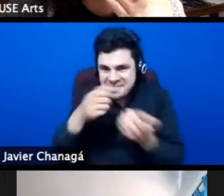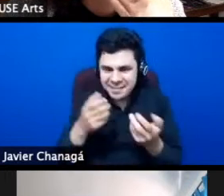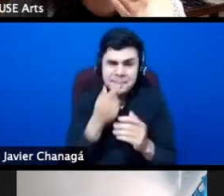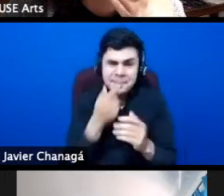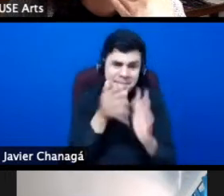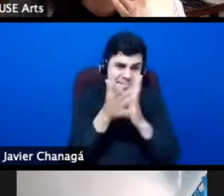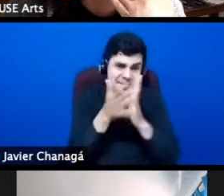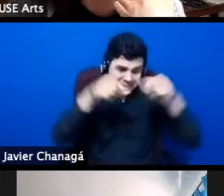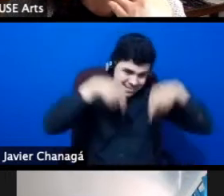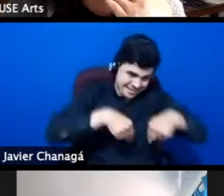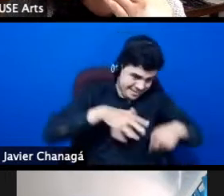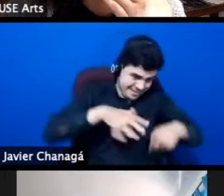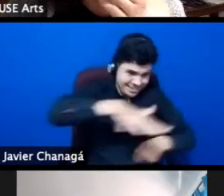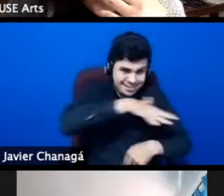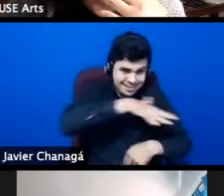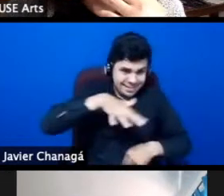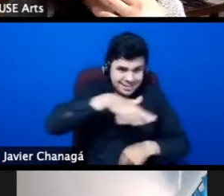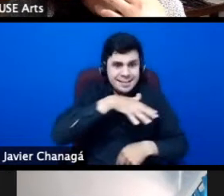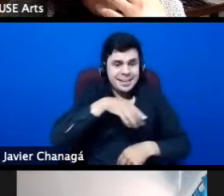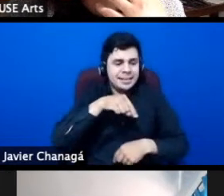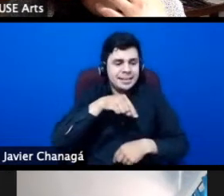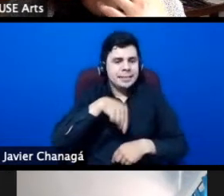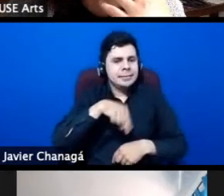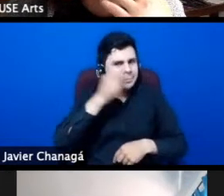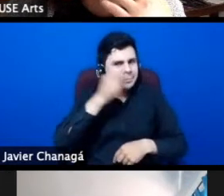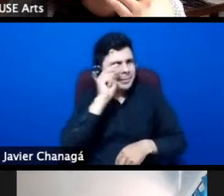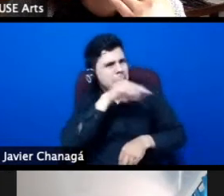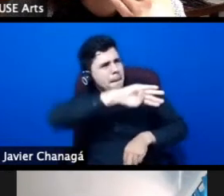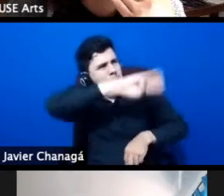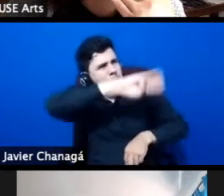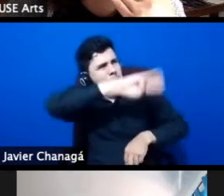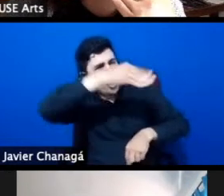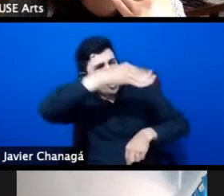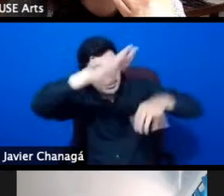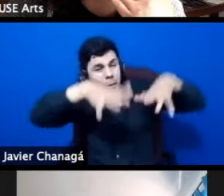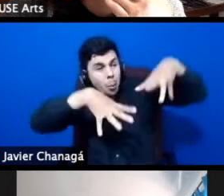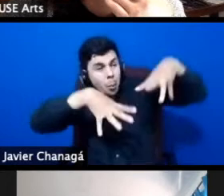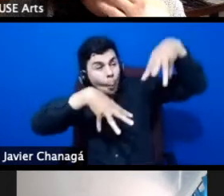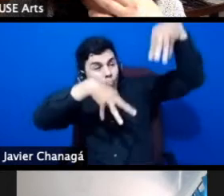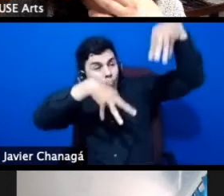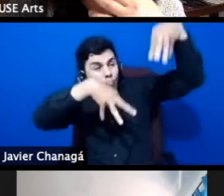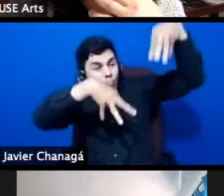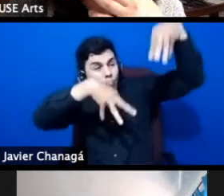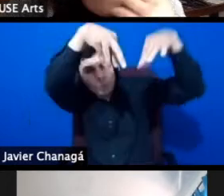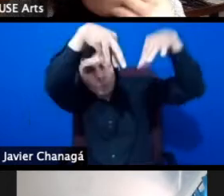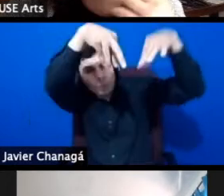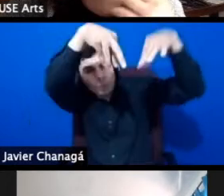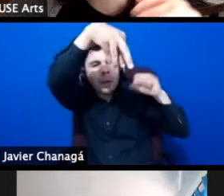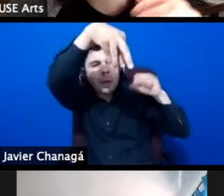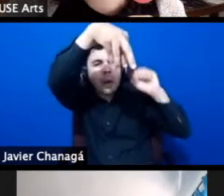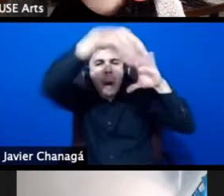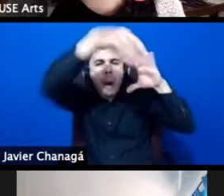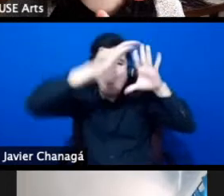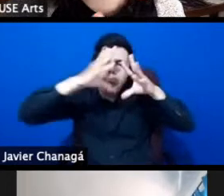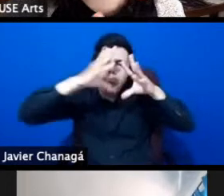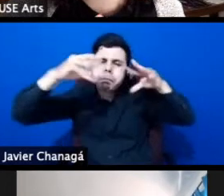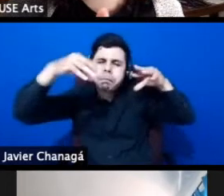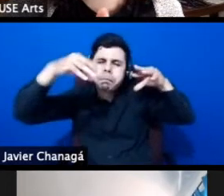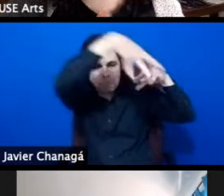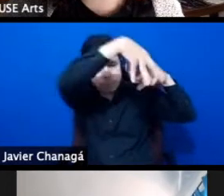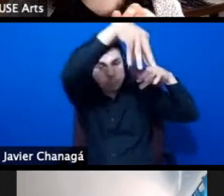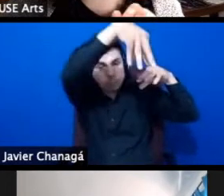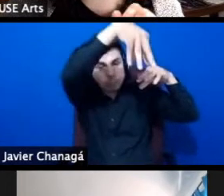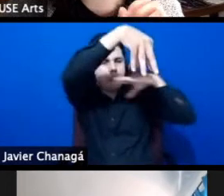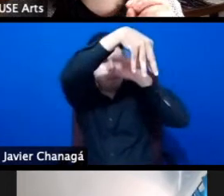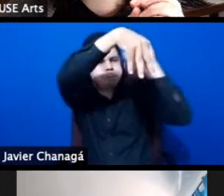nevados o las montañas más altas se cubren como de una niebla. Okay. Pero uno sabe que eso pasa hasta cierta